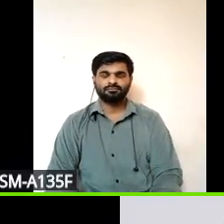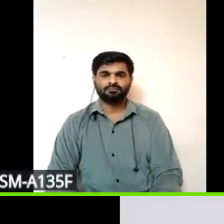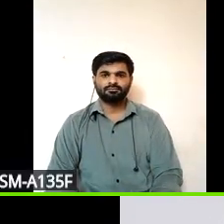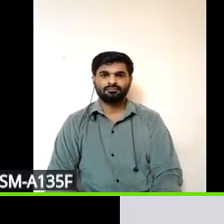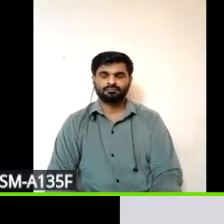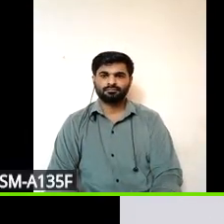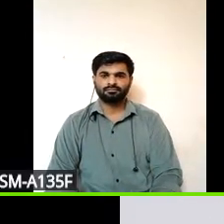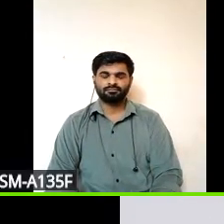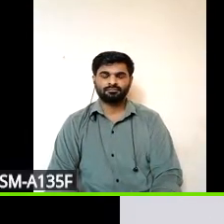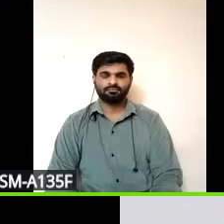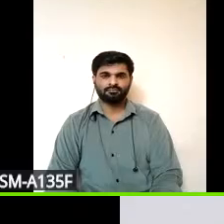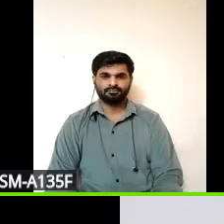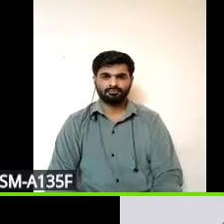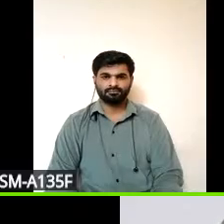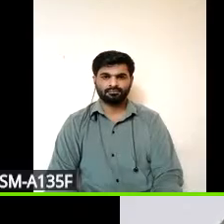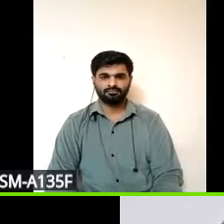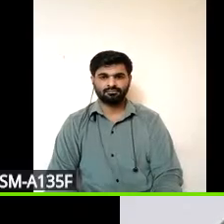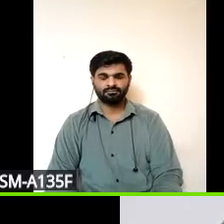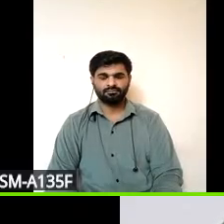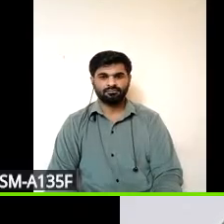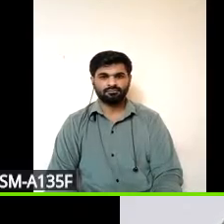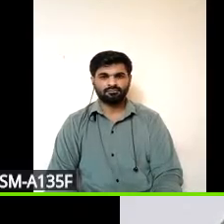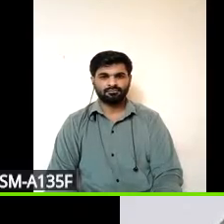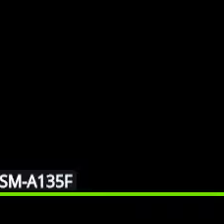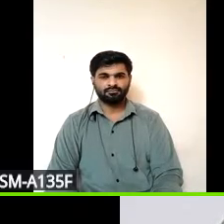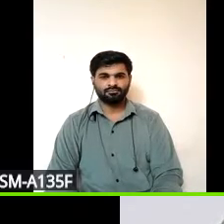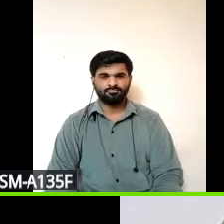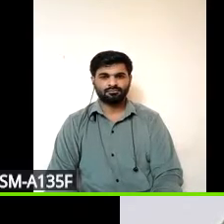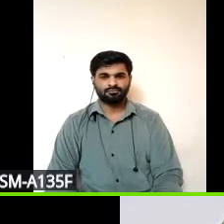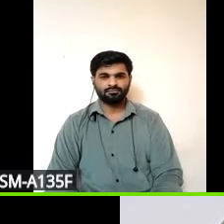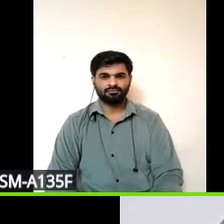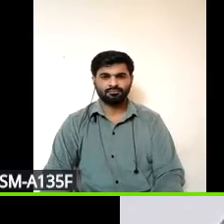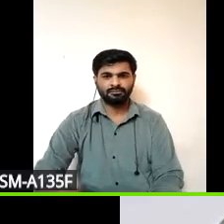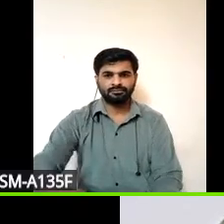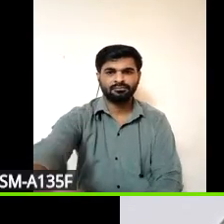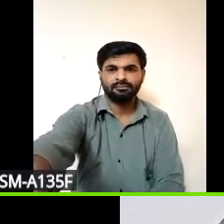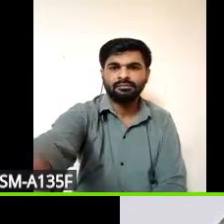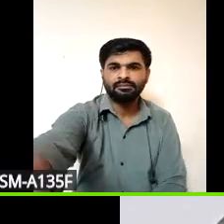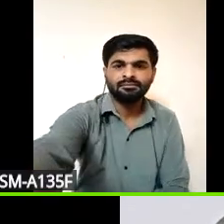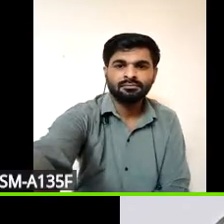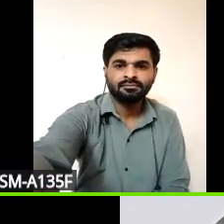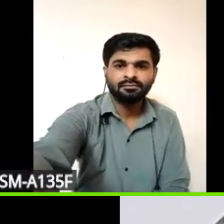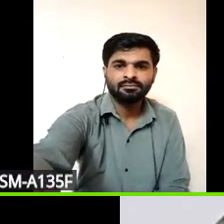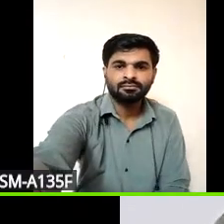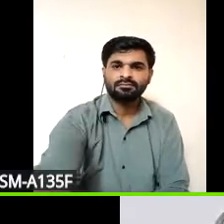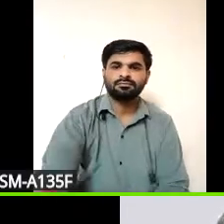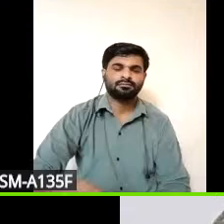independent India's history. So that's also one thing. Yeah, so